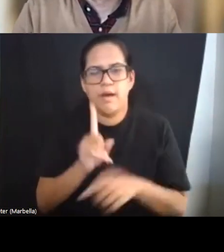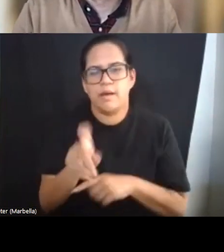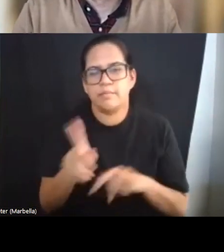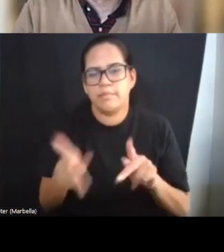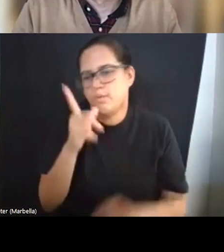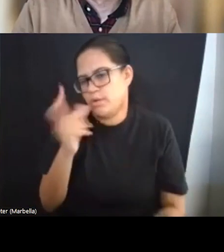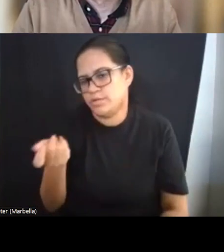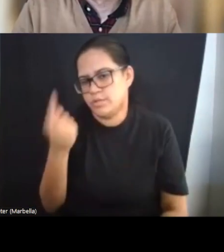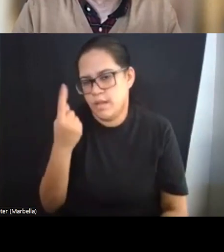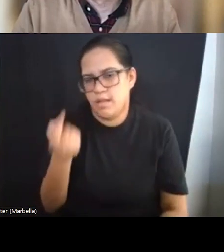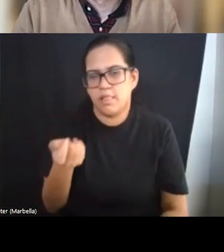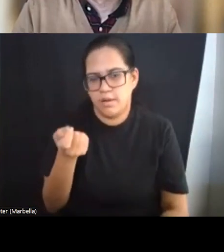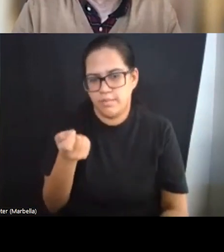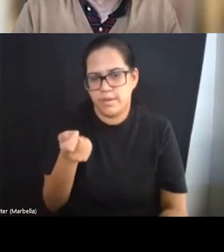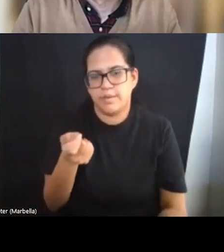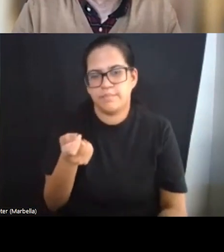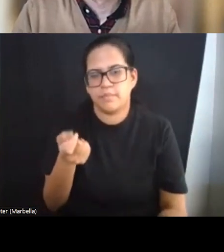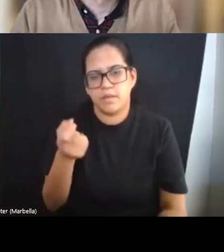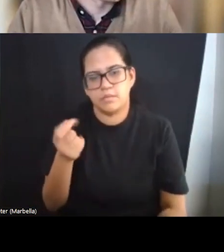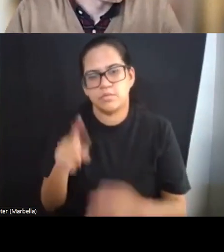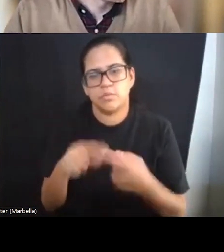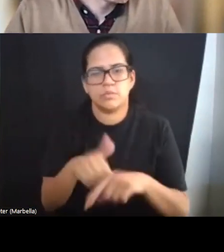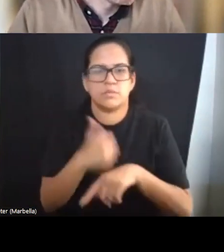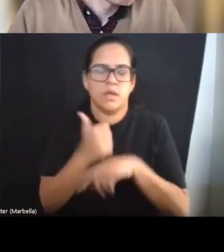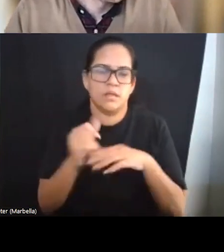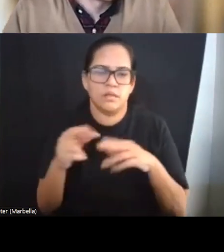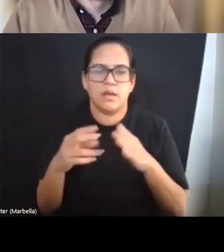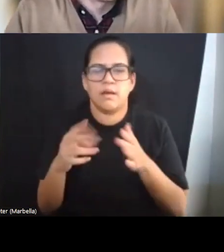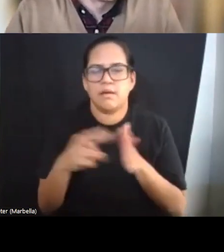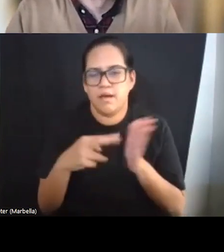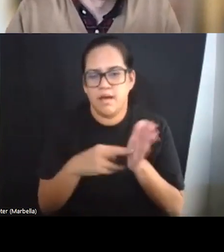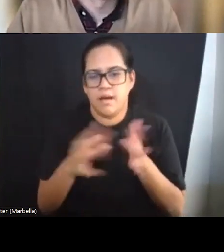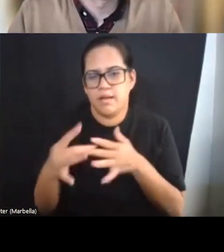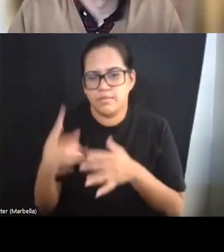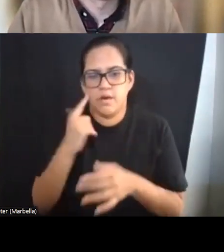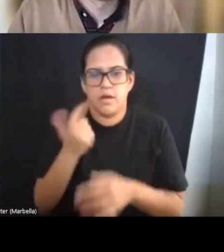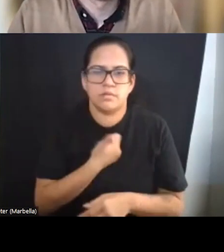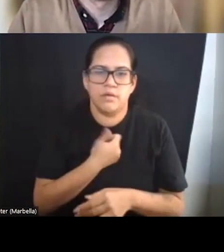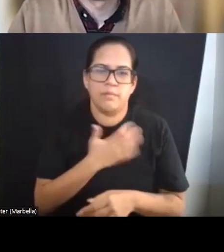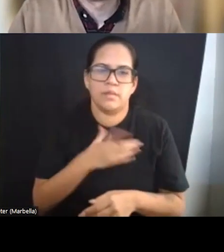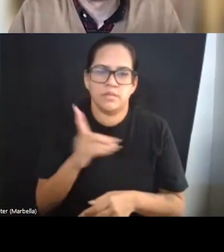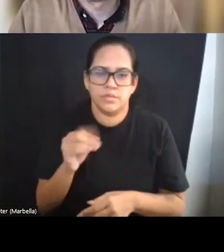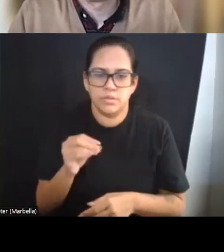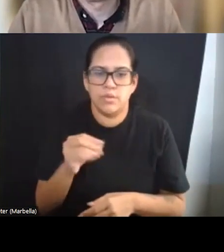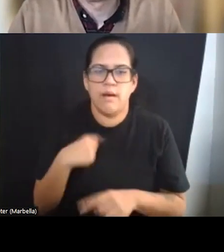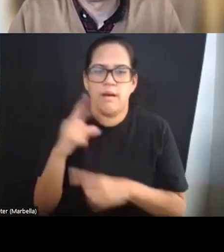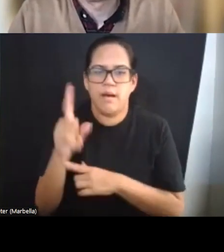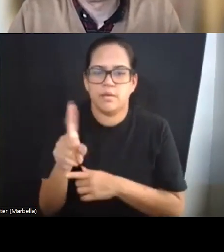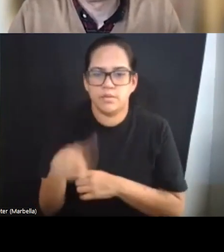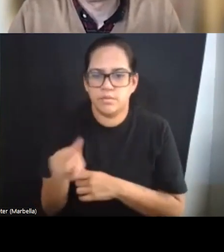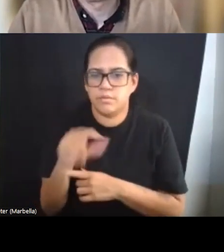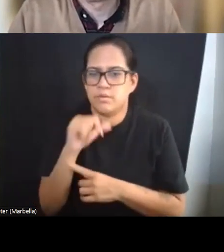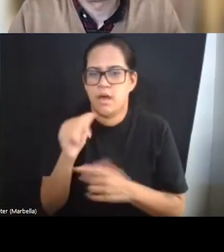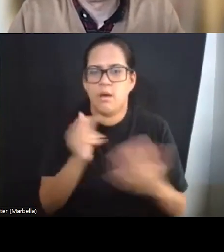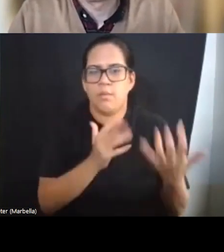understand a little bit, is to set these guidelines ourselves. So please do, I ask you to not